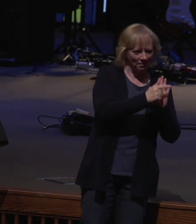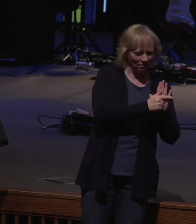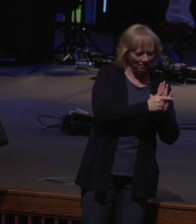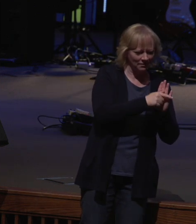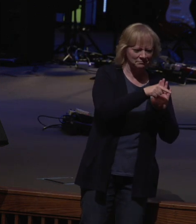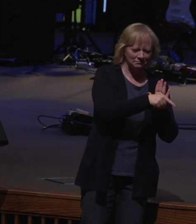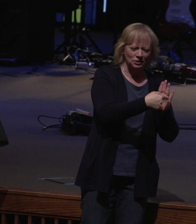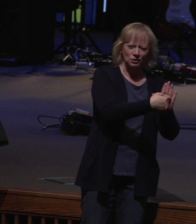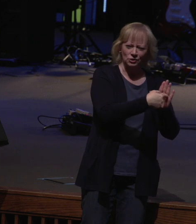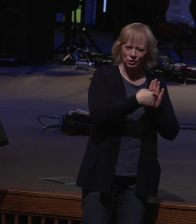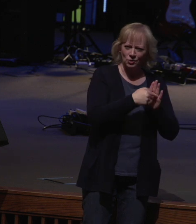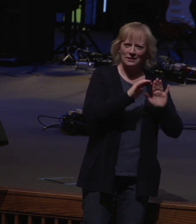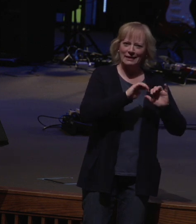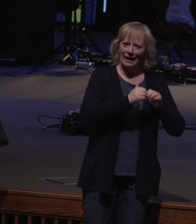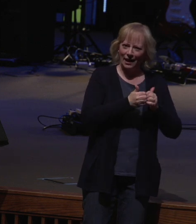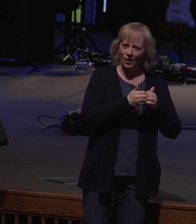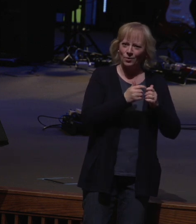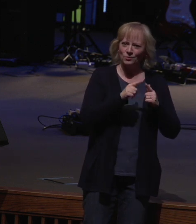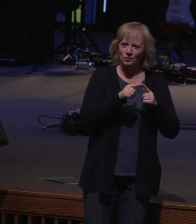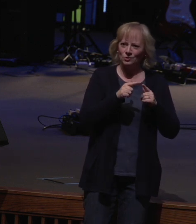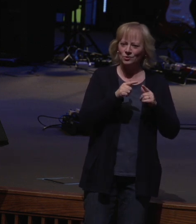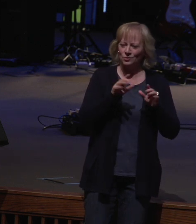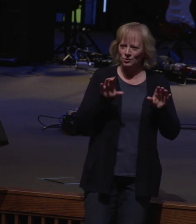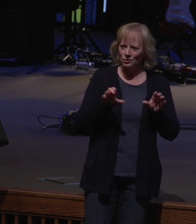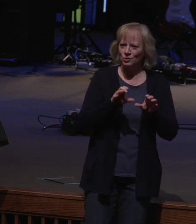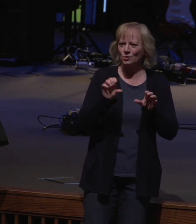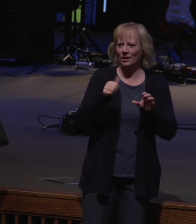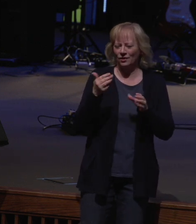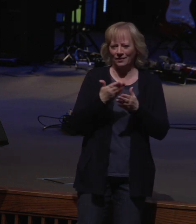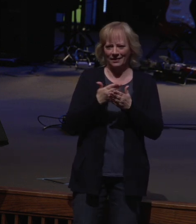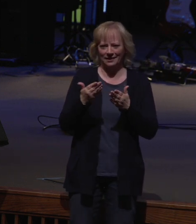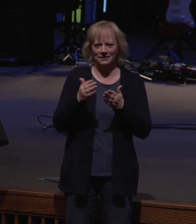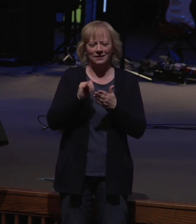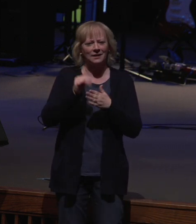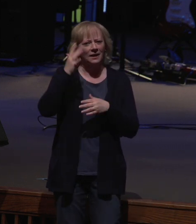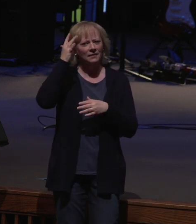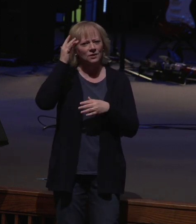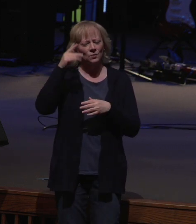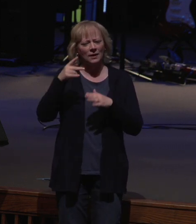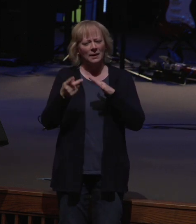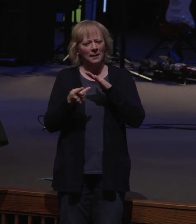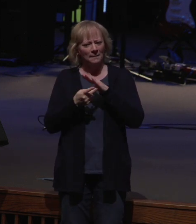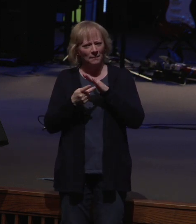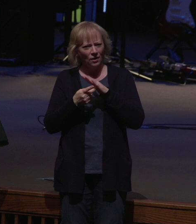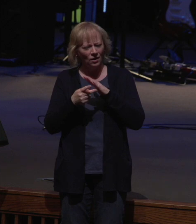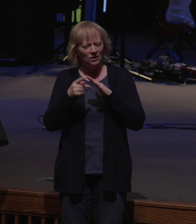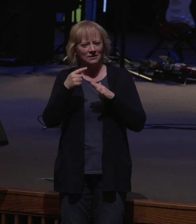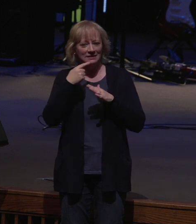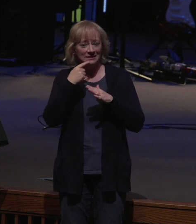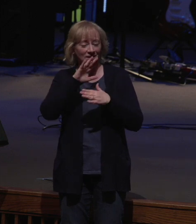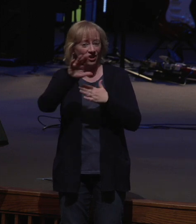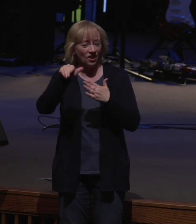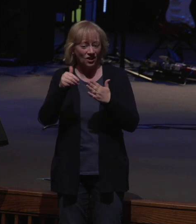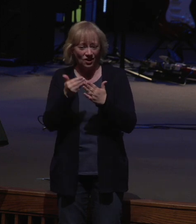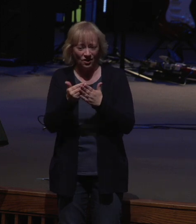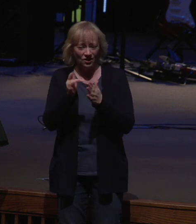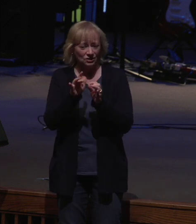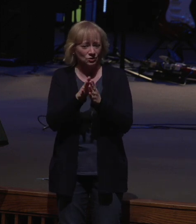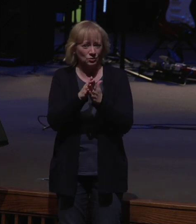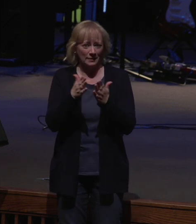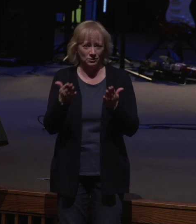things, which is why the Apostle Paul, writing in 2 Timothy 3:16, can say,